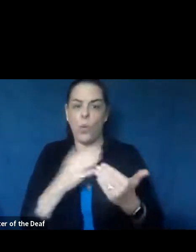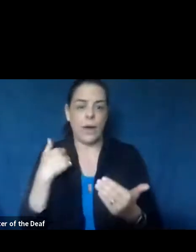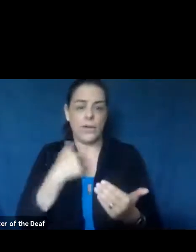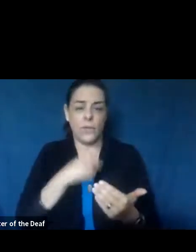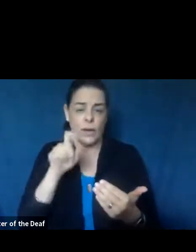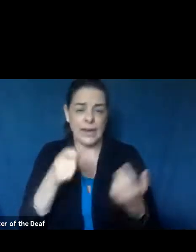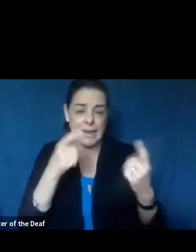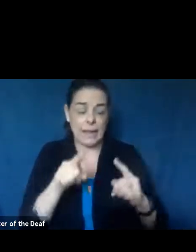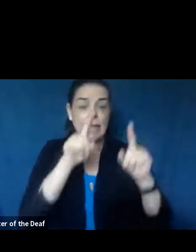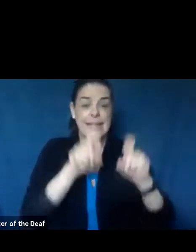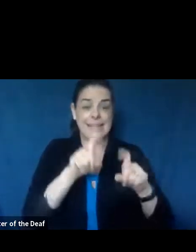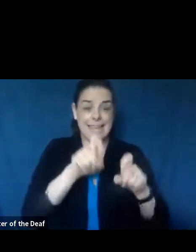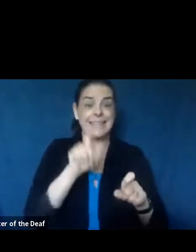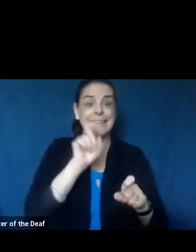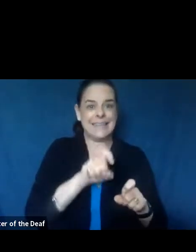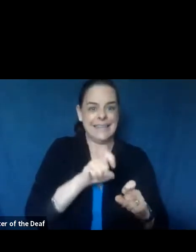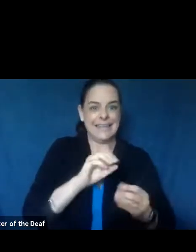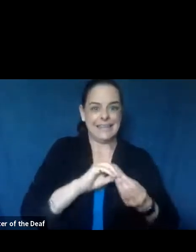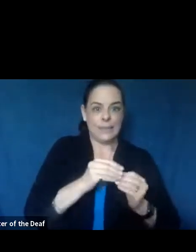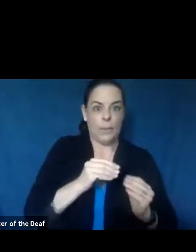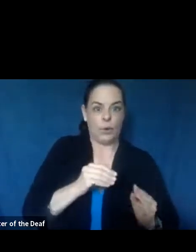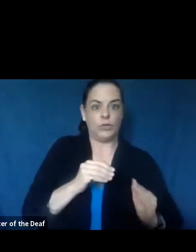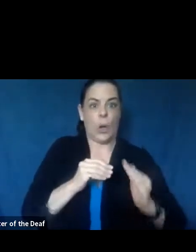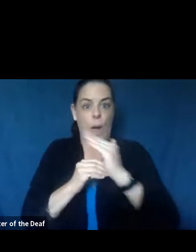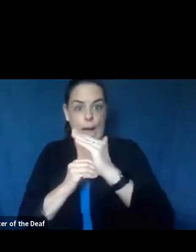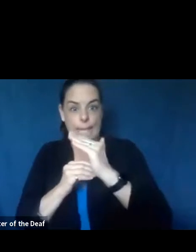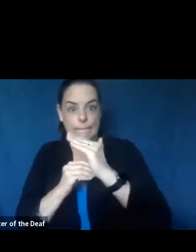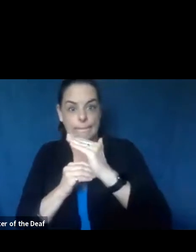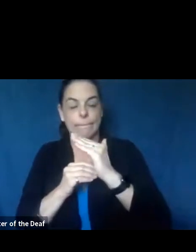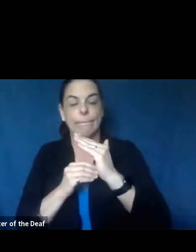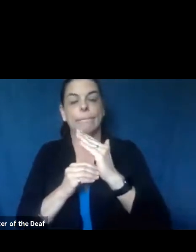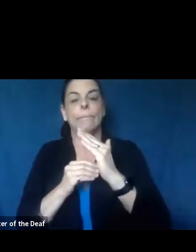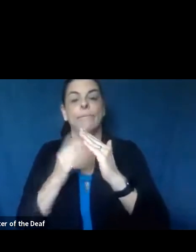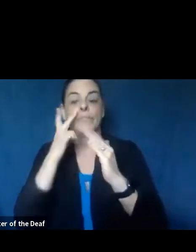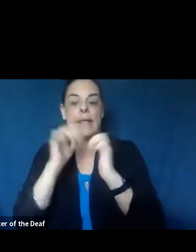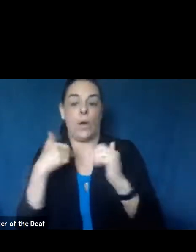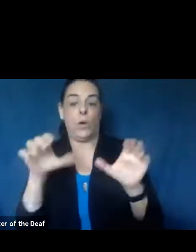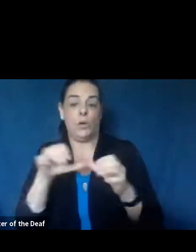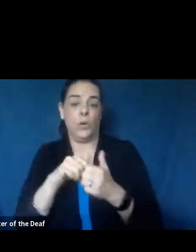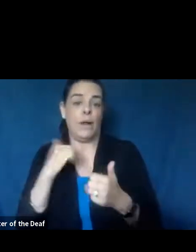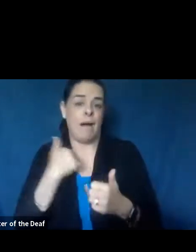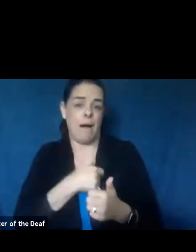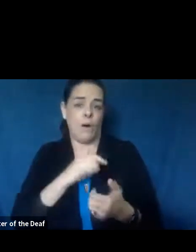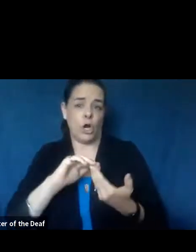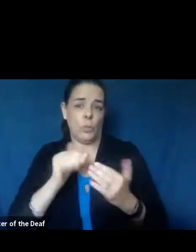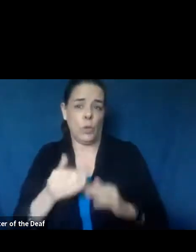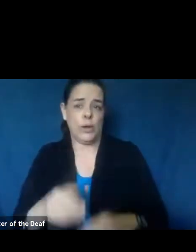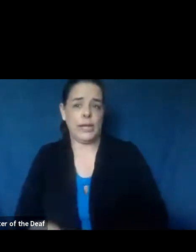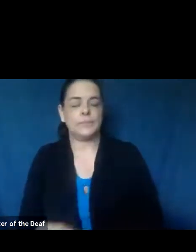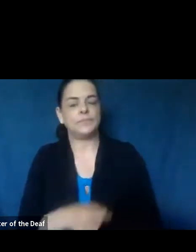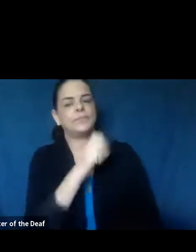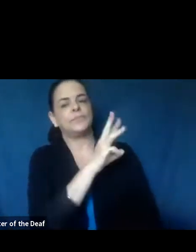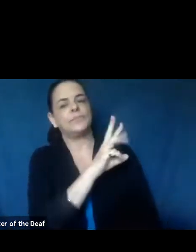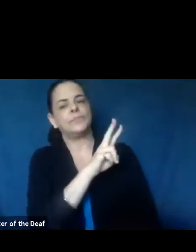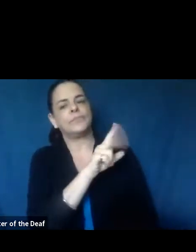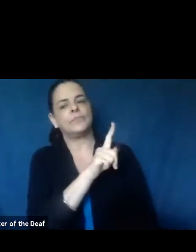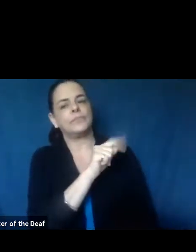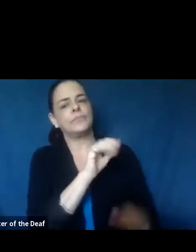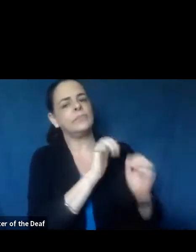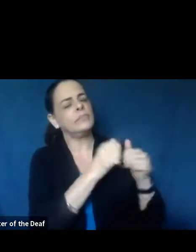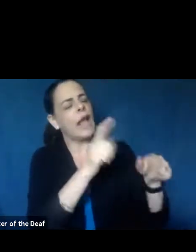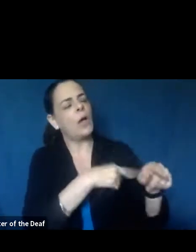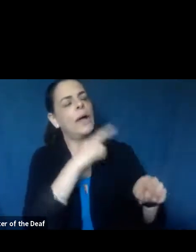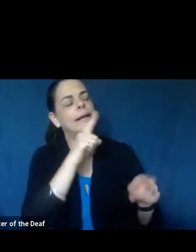be going up to be able to see how we're doing in our community. From WBLT, how long